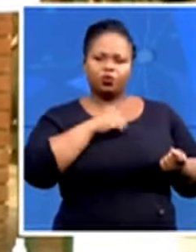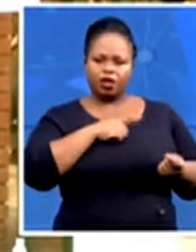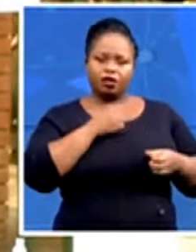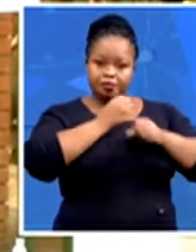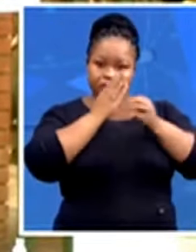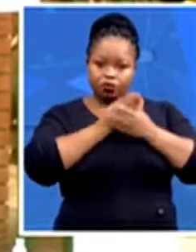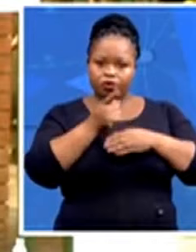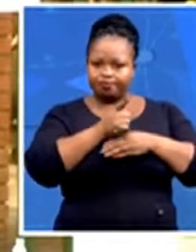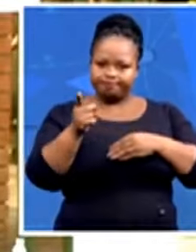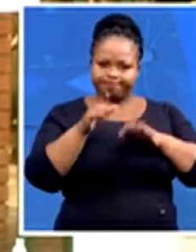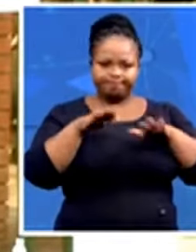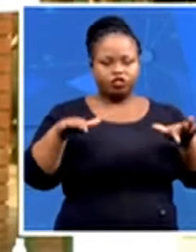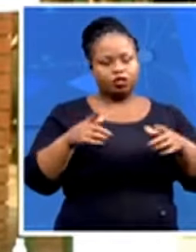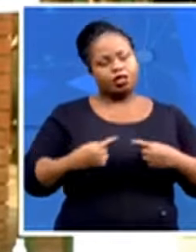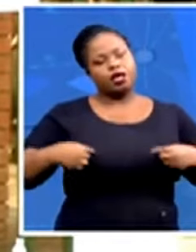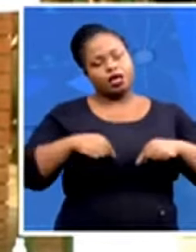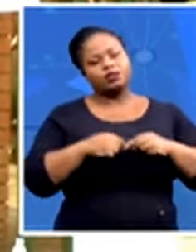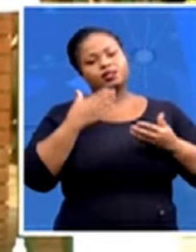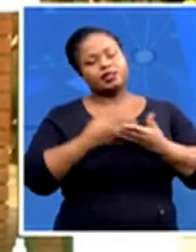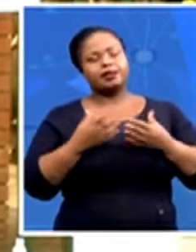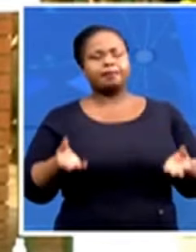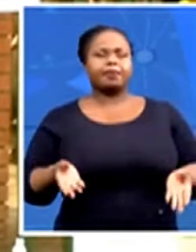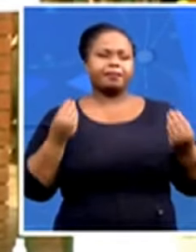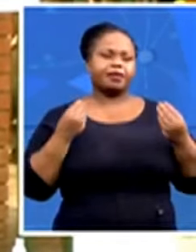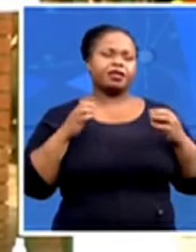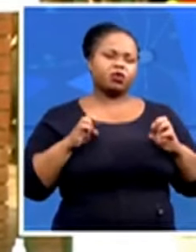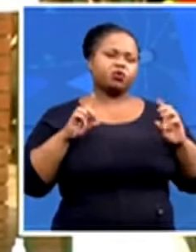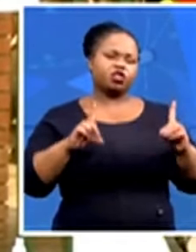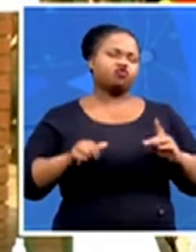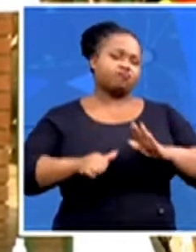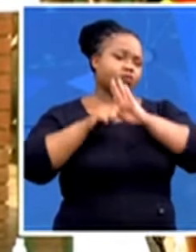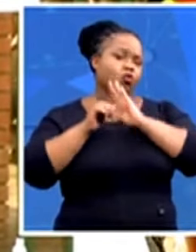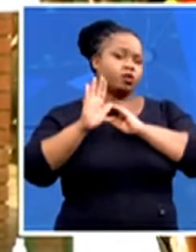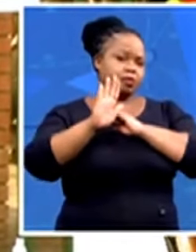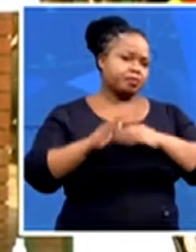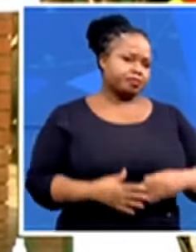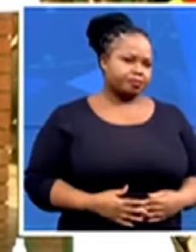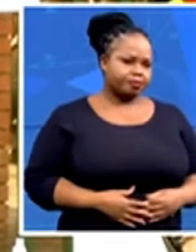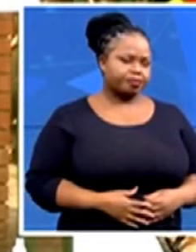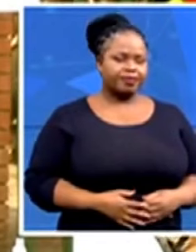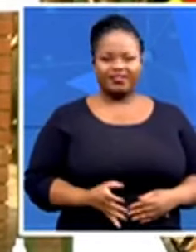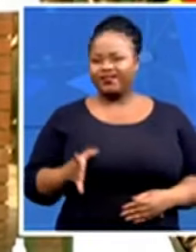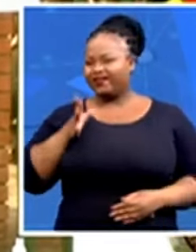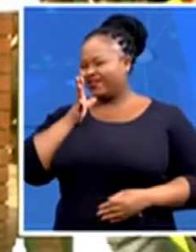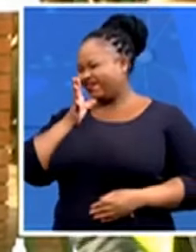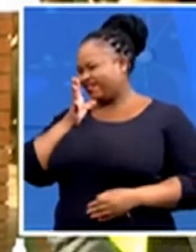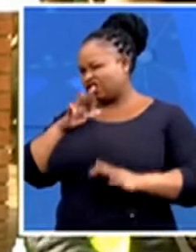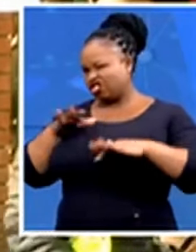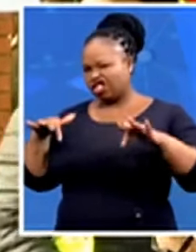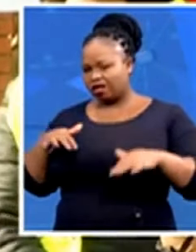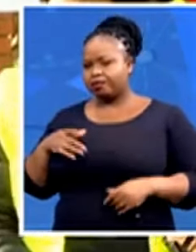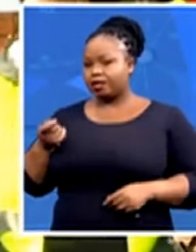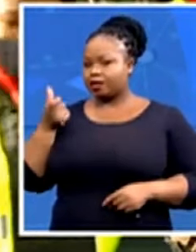receive education, which is key. The issue of overcrowding, you've touched it a little bit, but now I want to understand, will you be